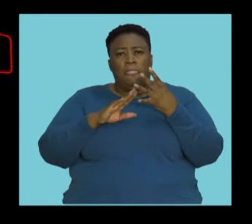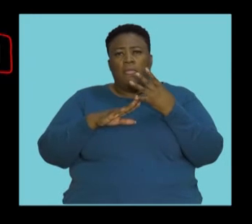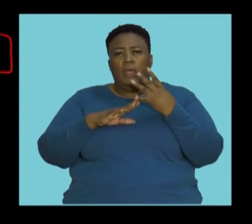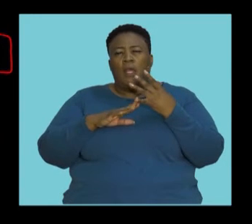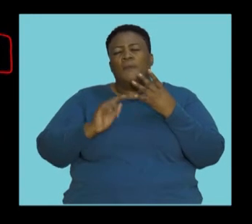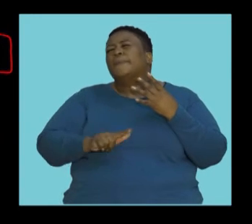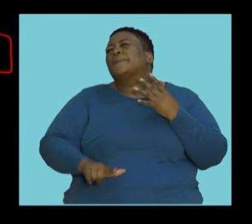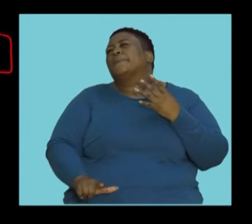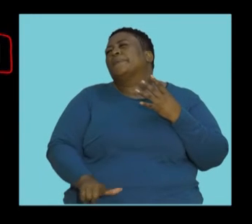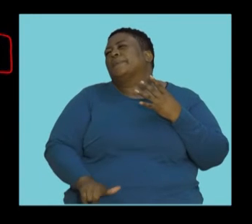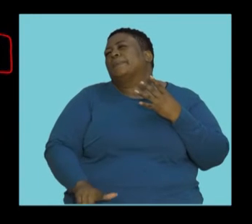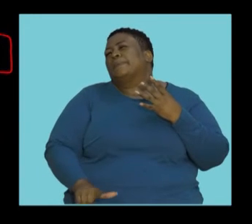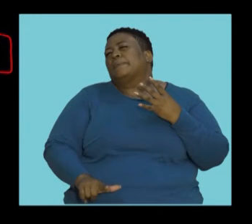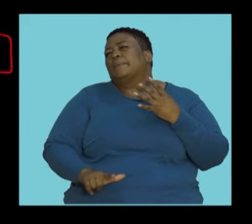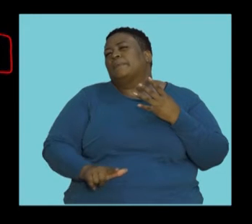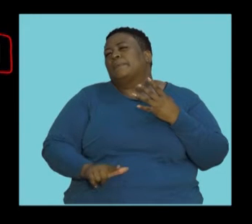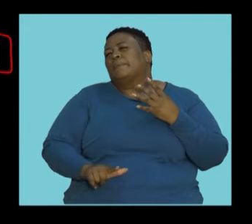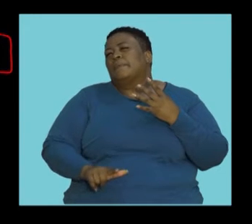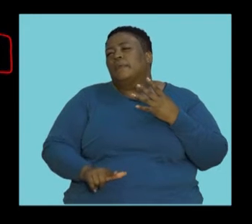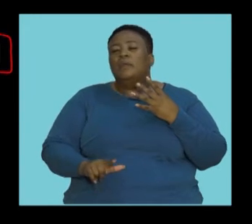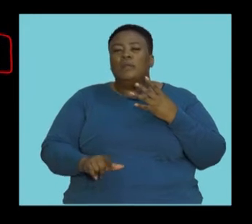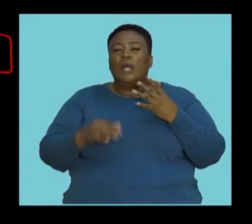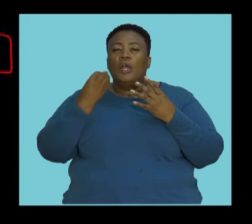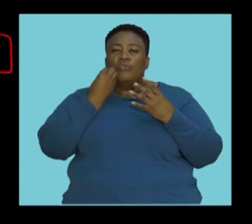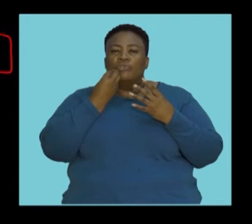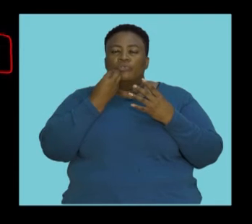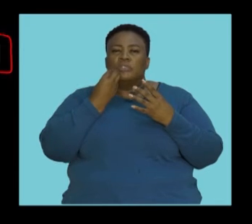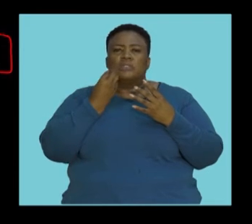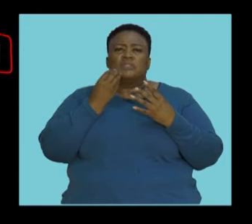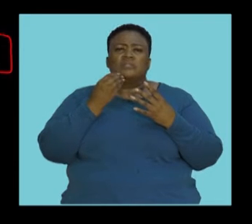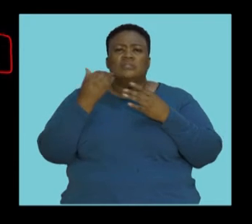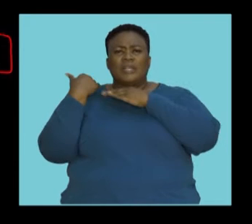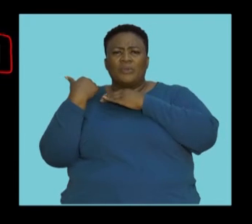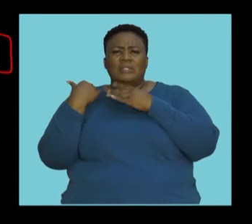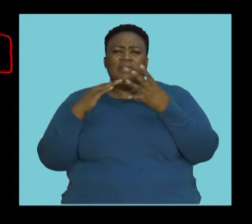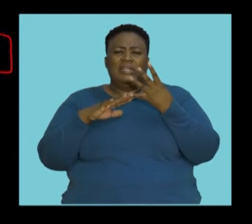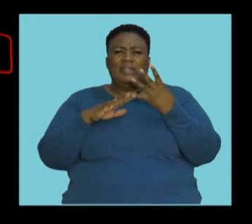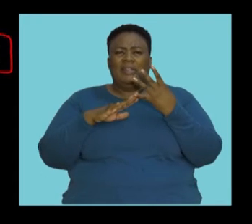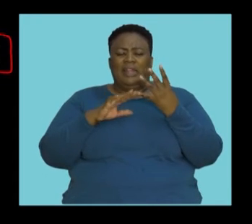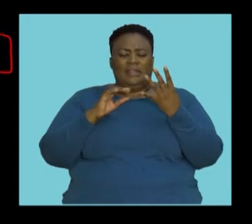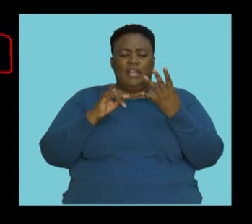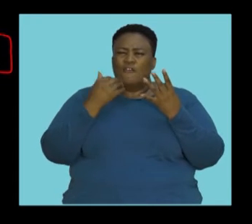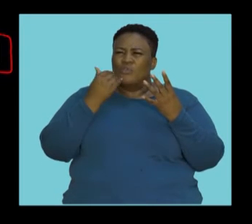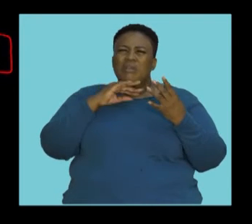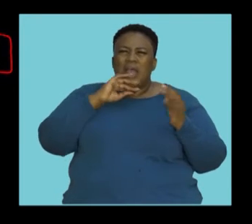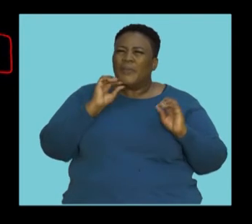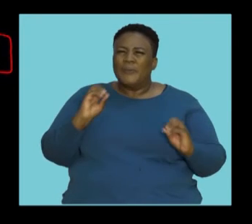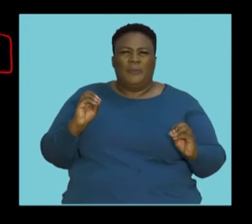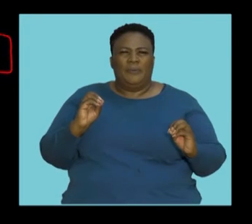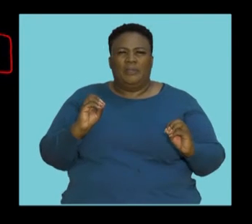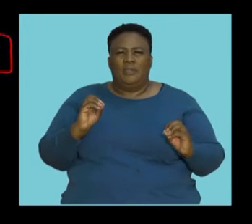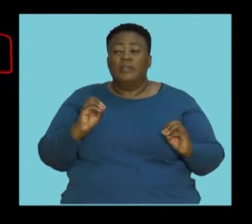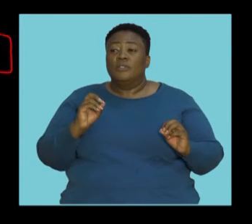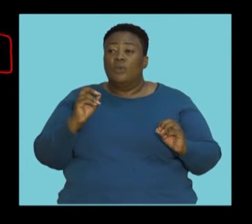with very low food security make up the other group of the insecure